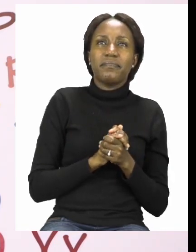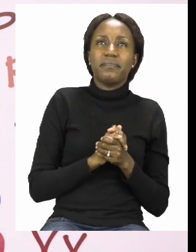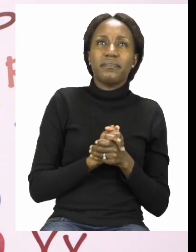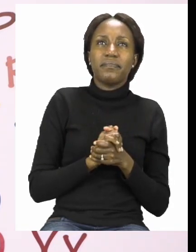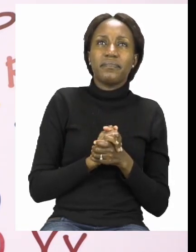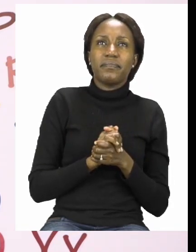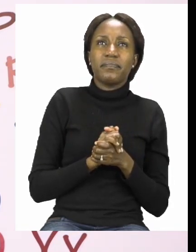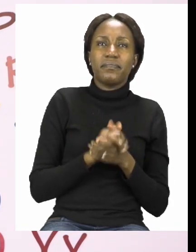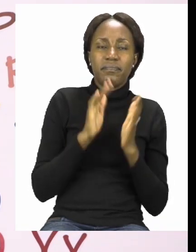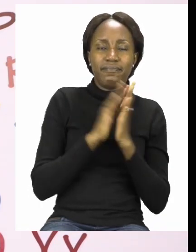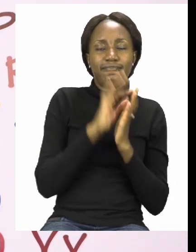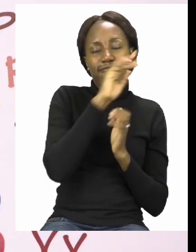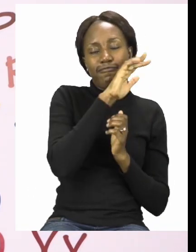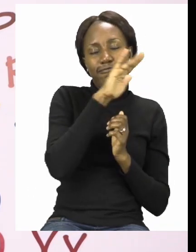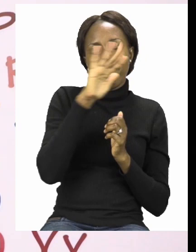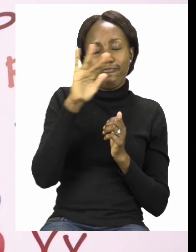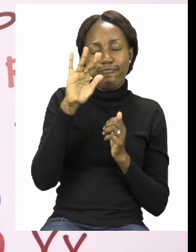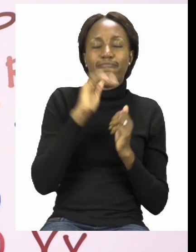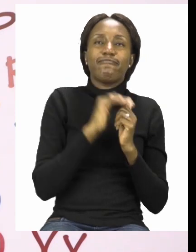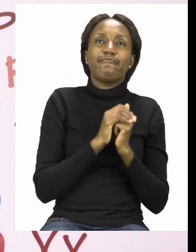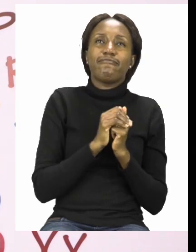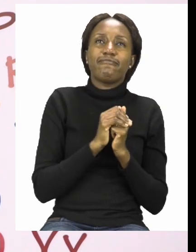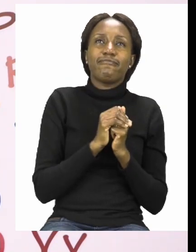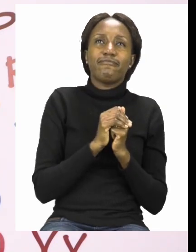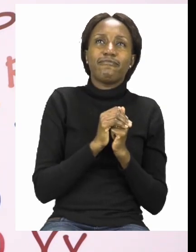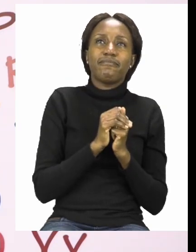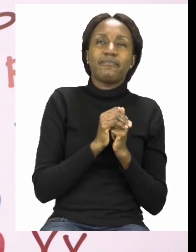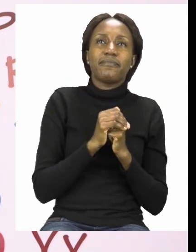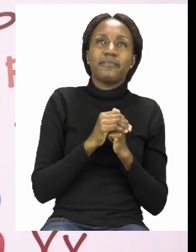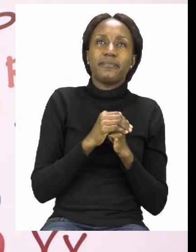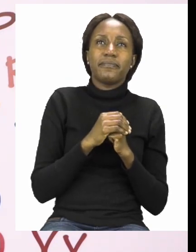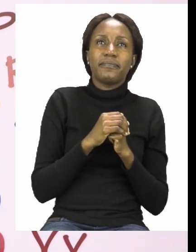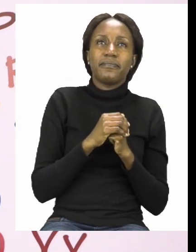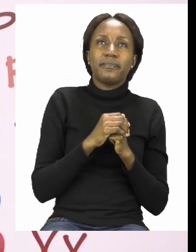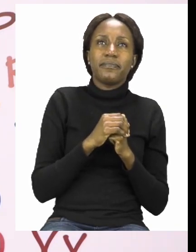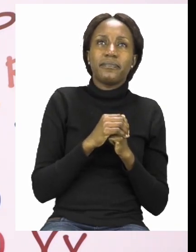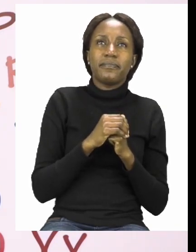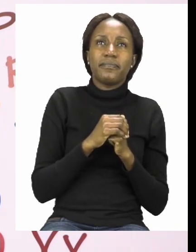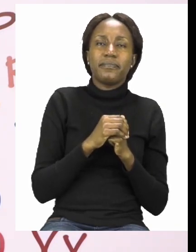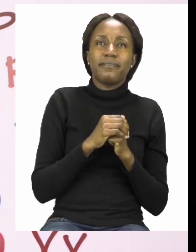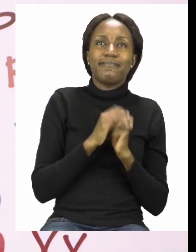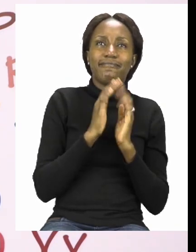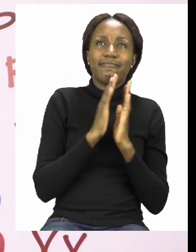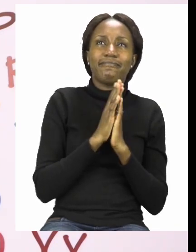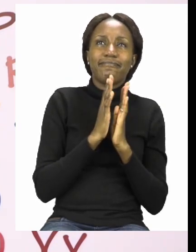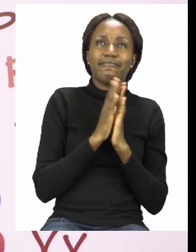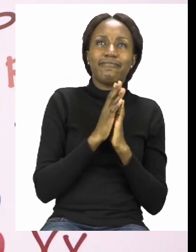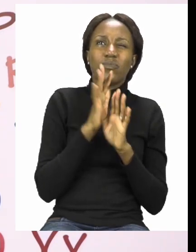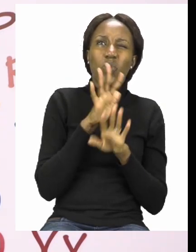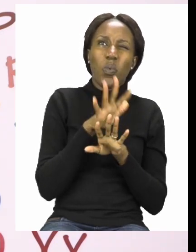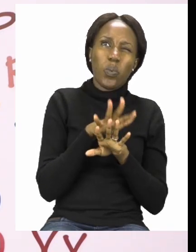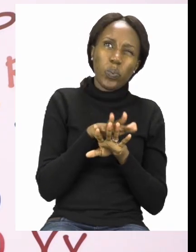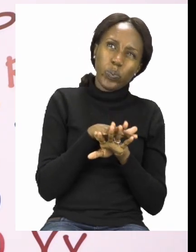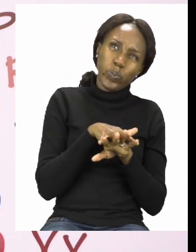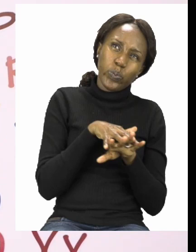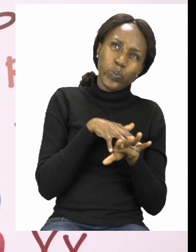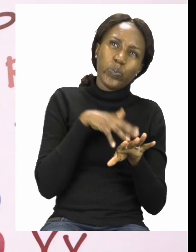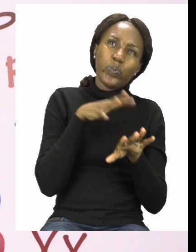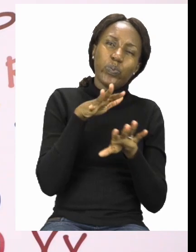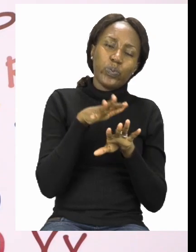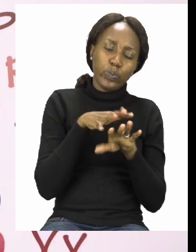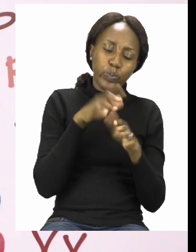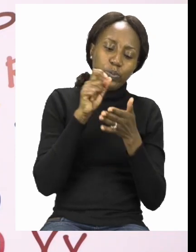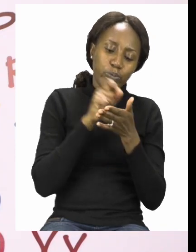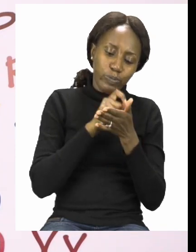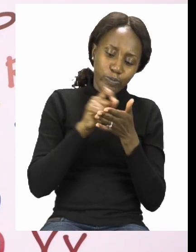them in the past tense, and then they can help you with the spellings. So take your time with this exercise, boys and girls. Make sure you know